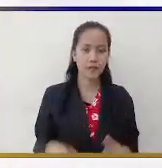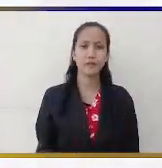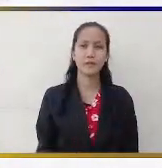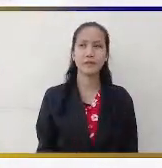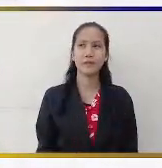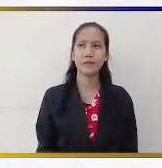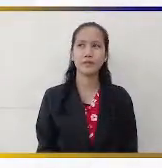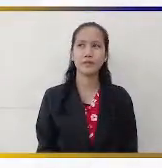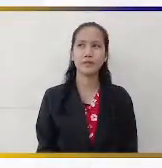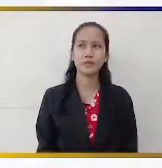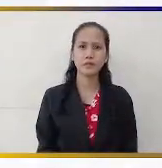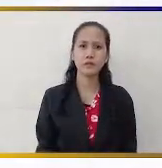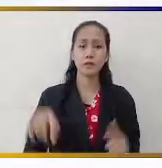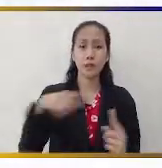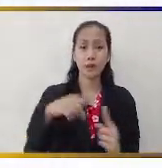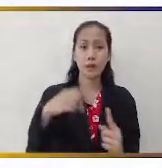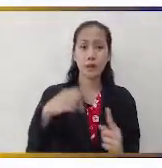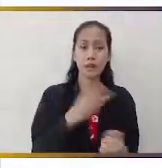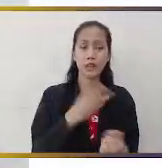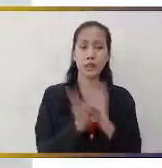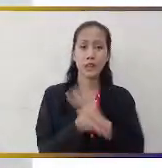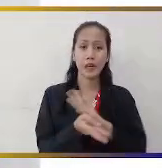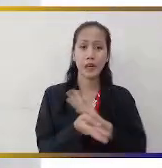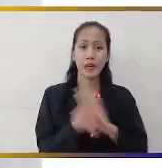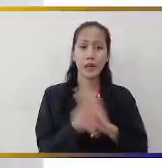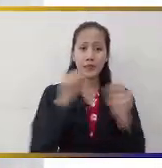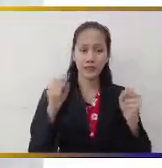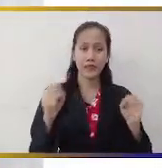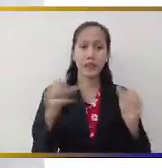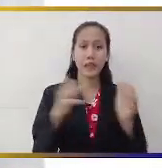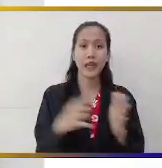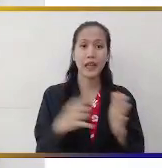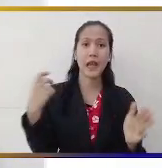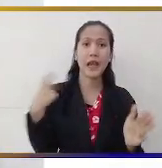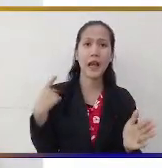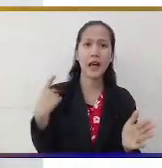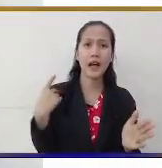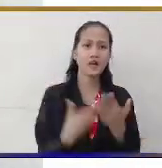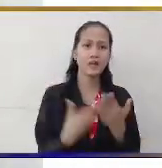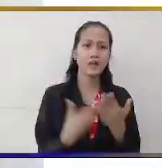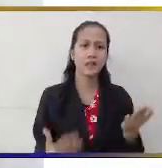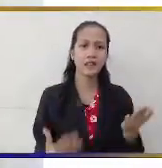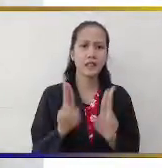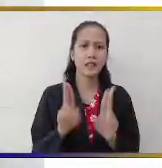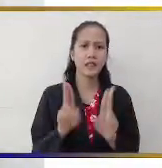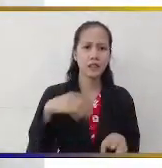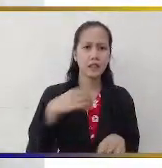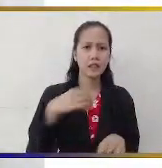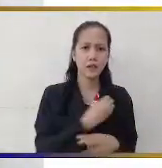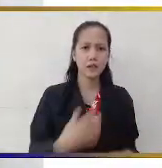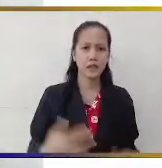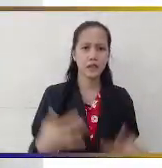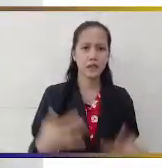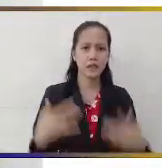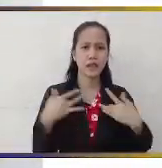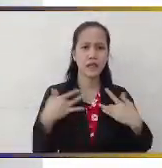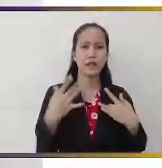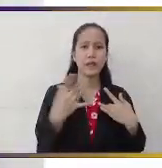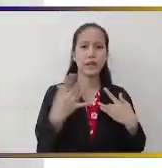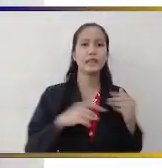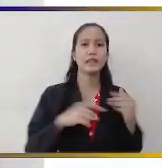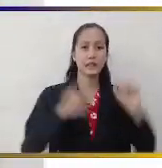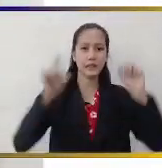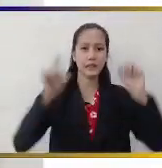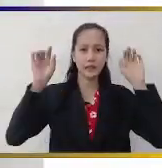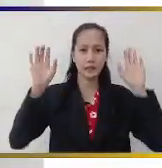there's going to be something happens in your life, and you're going to have to start obeying and surrendering and doing the